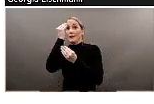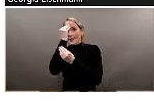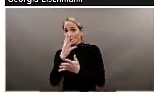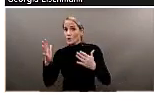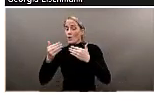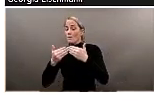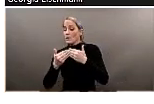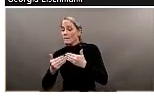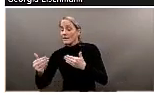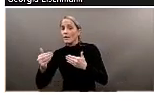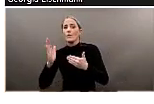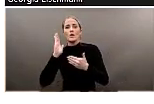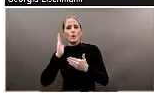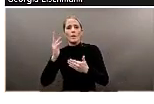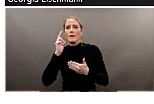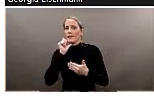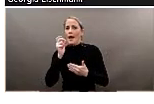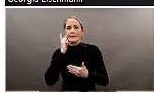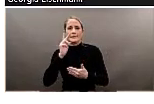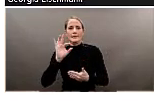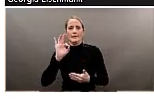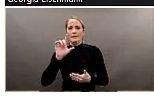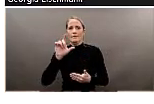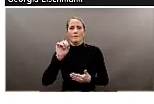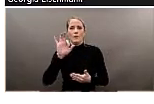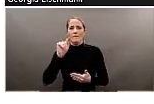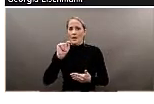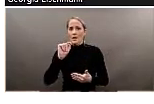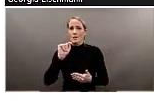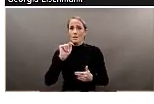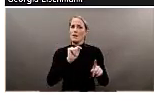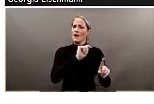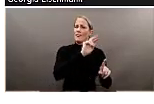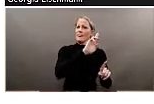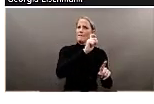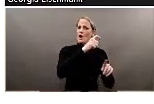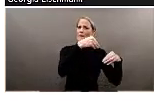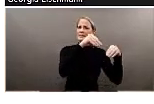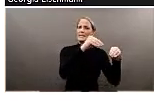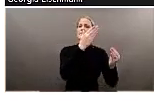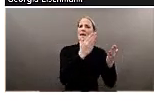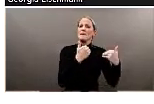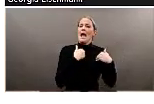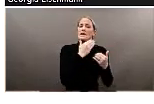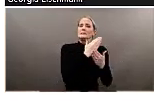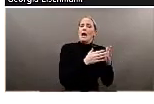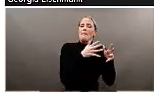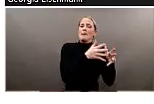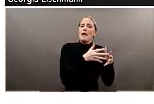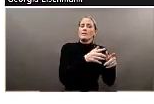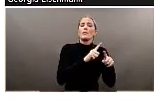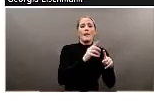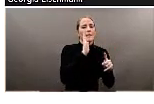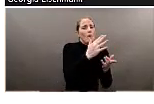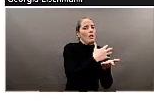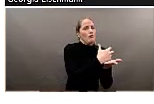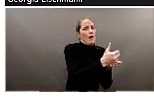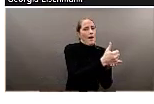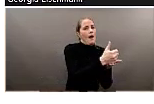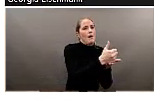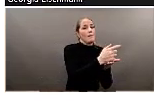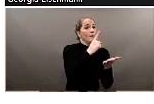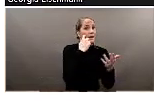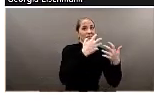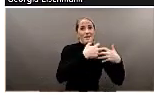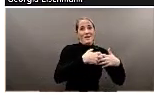there will be no longer any of that Flovent brand name. It will run out. Pharmacies may still have some, but they will run out of that supply